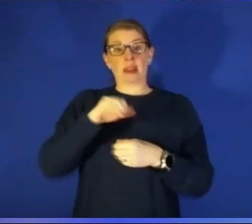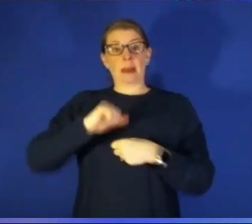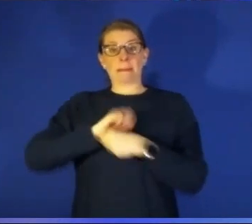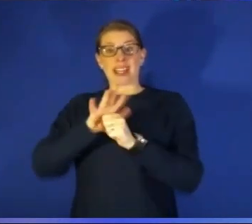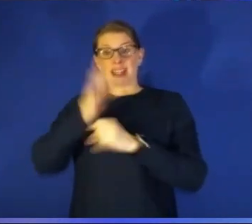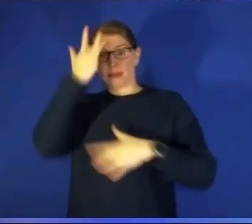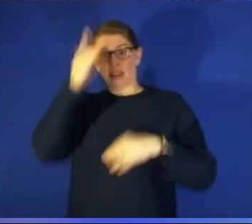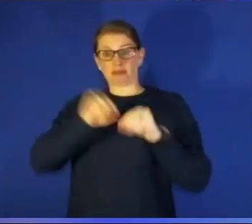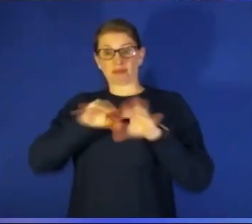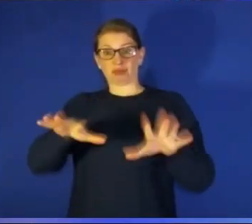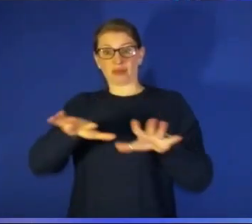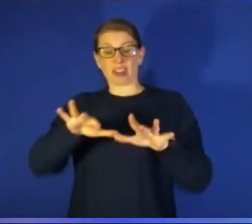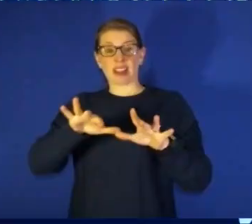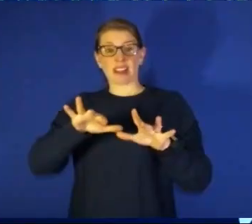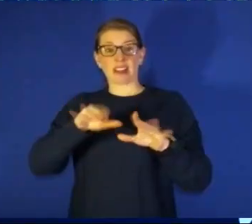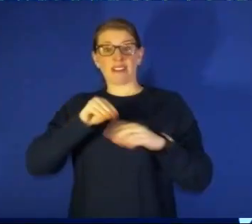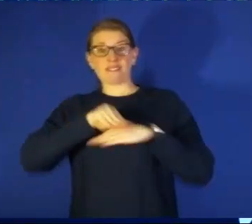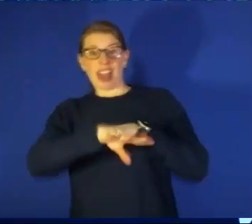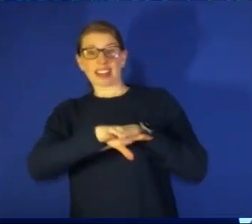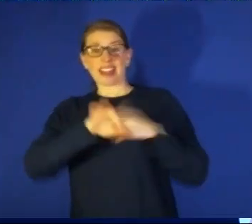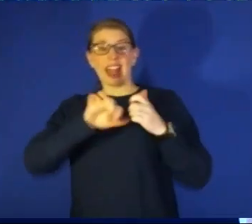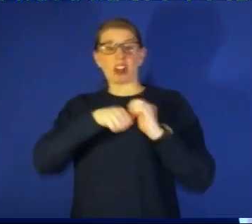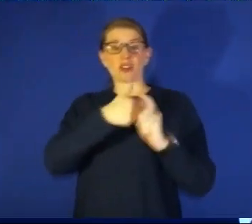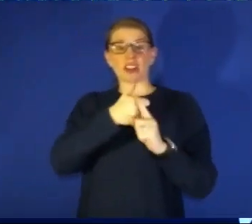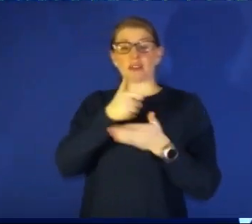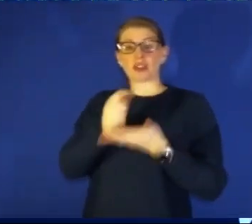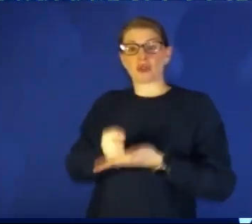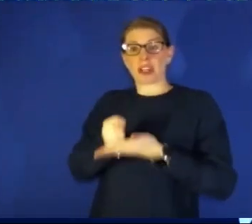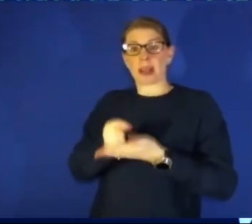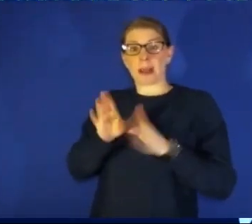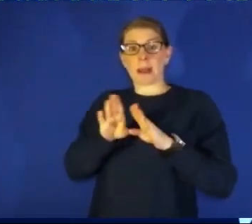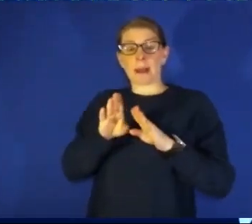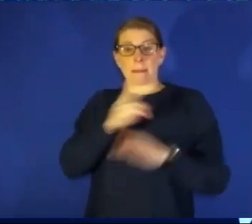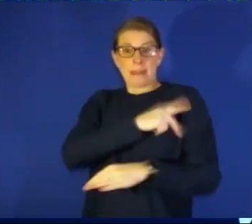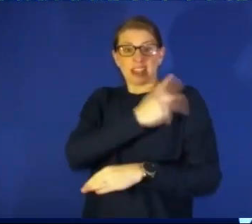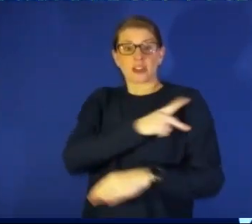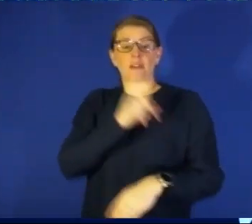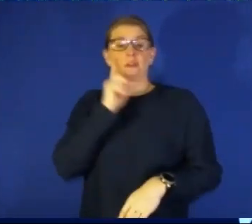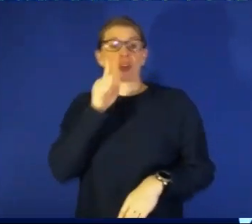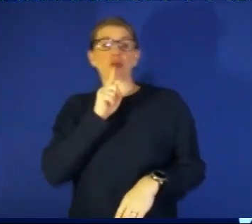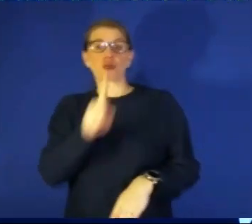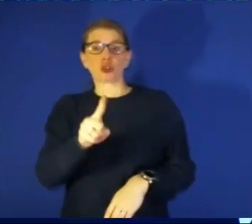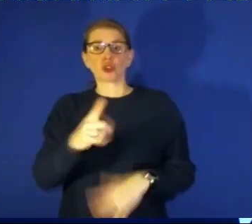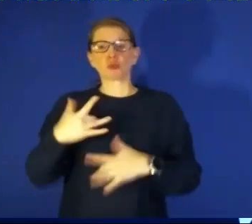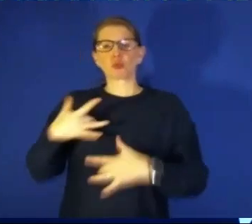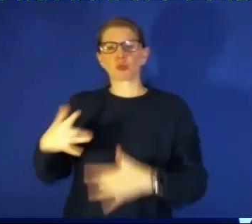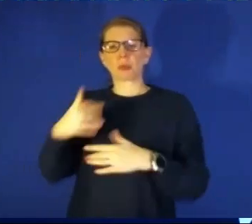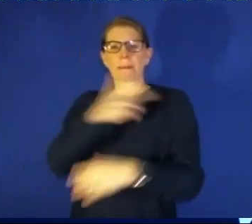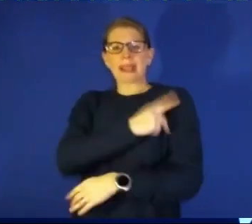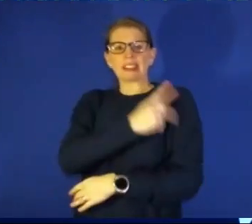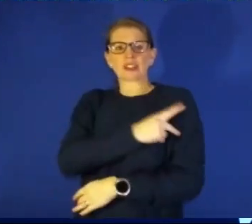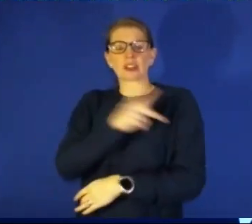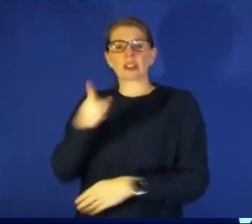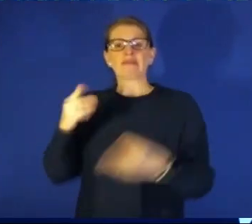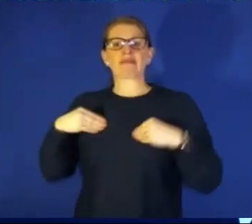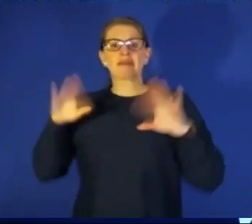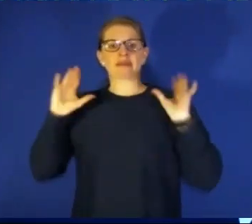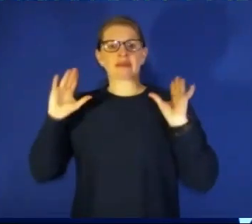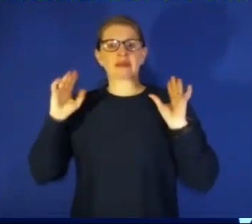patients? What has the effect been? Well, for sure, I think I'm commonly hearing from my patients that they've given up their